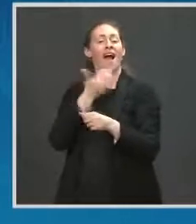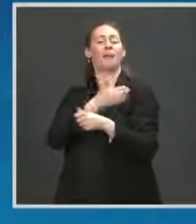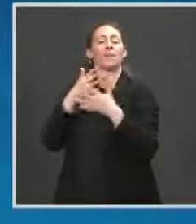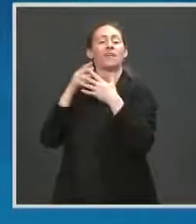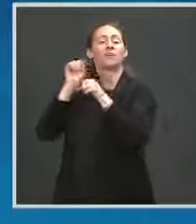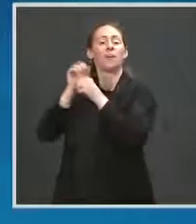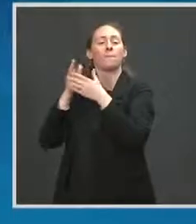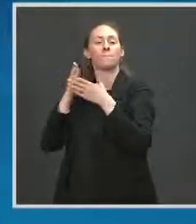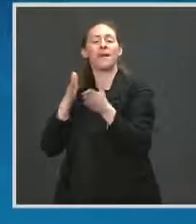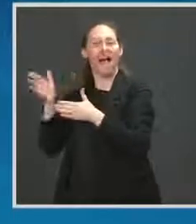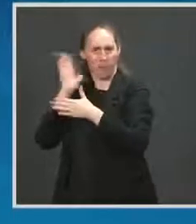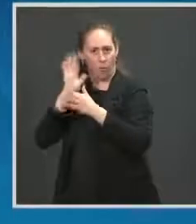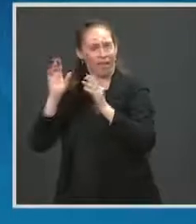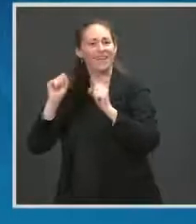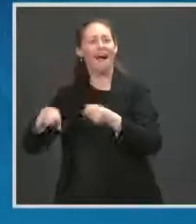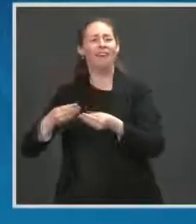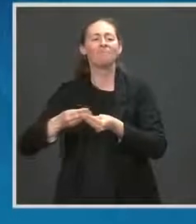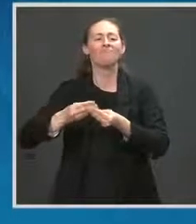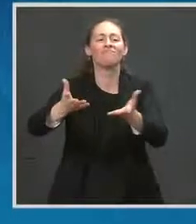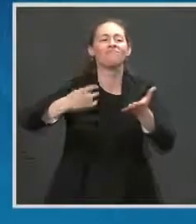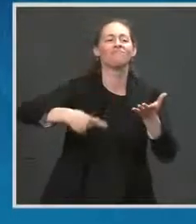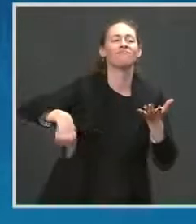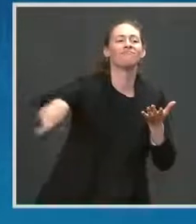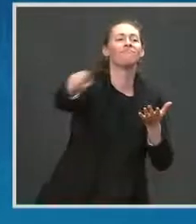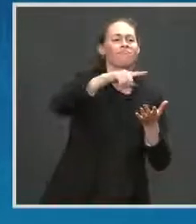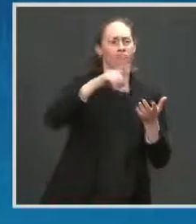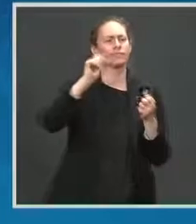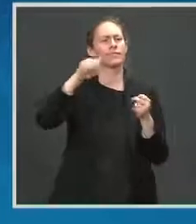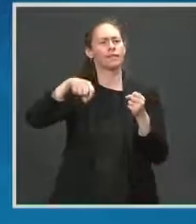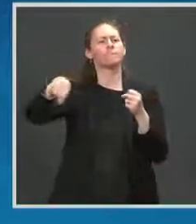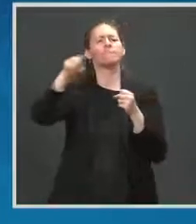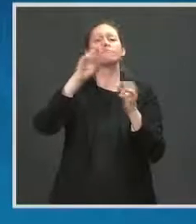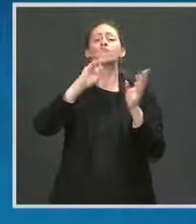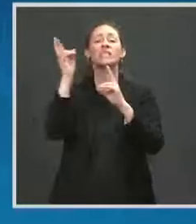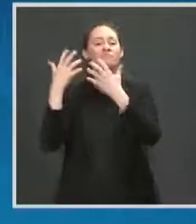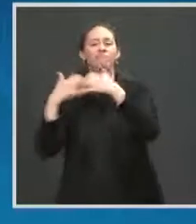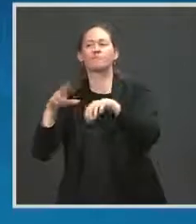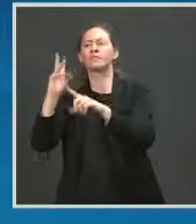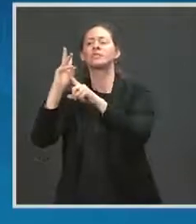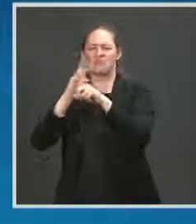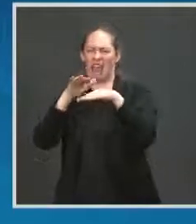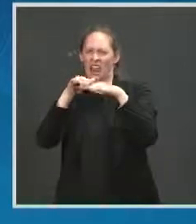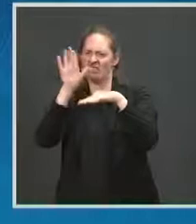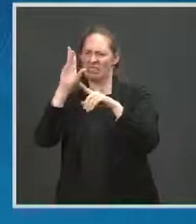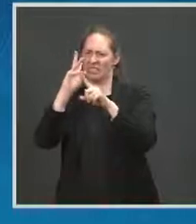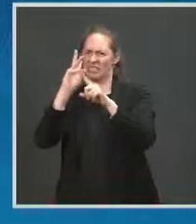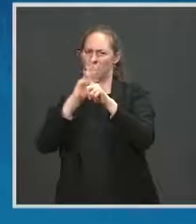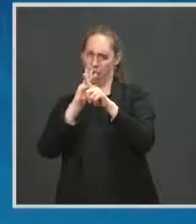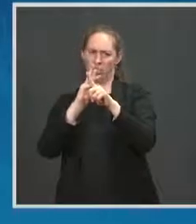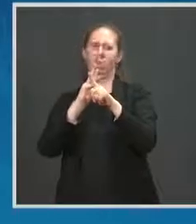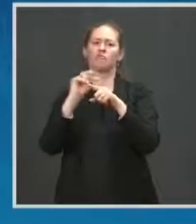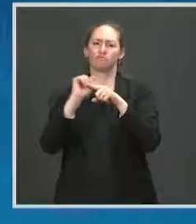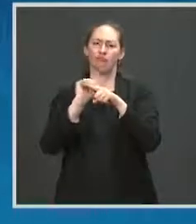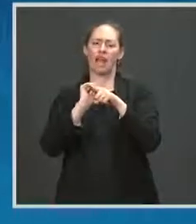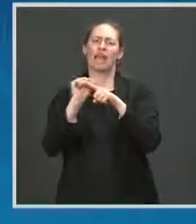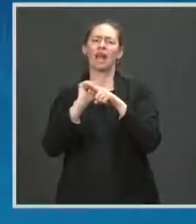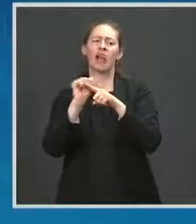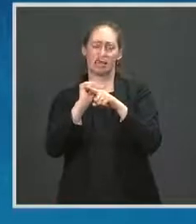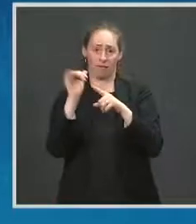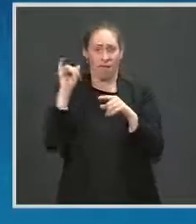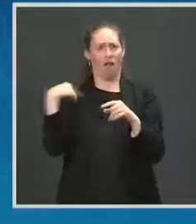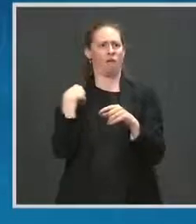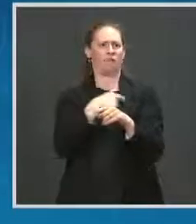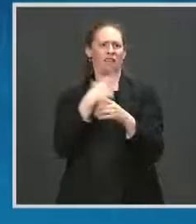will require at most 6 months of training after high school. And we're going to invest in